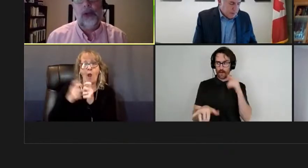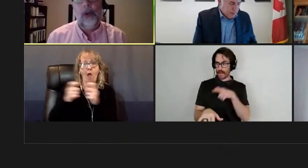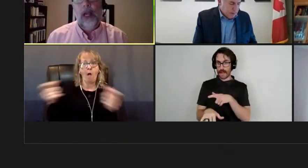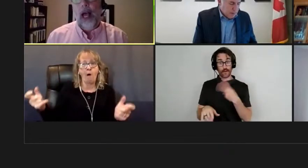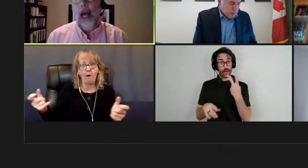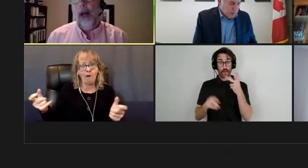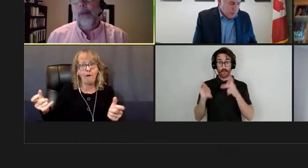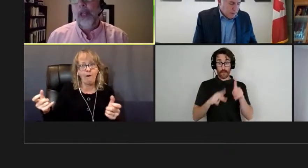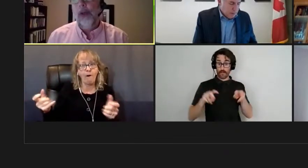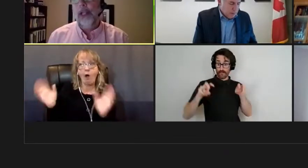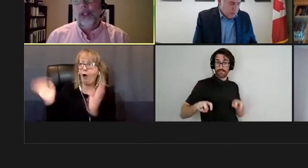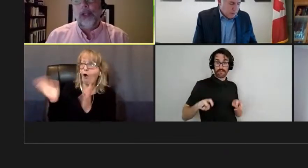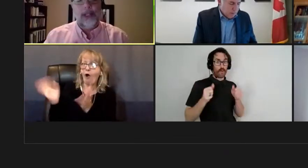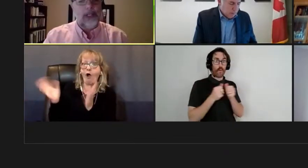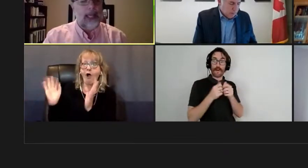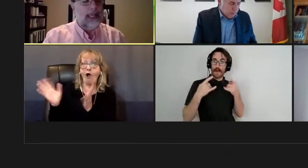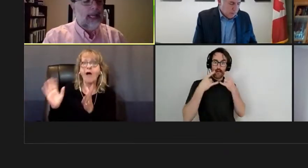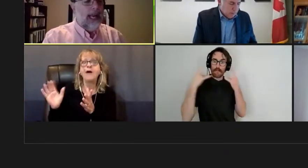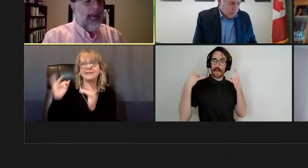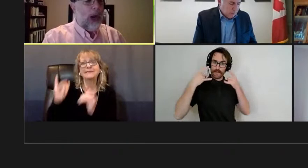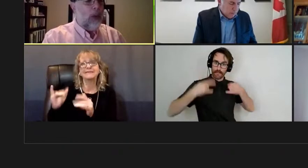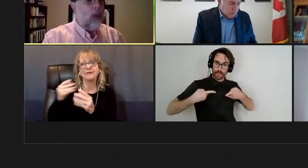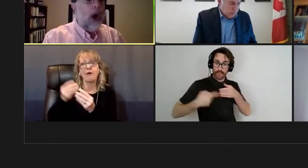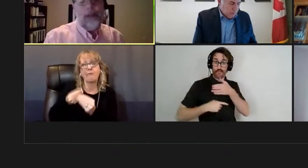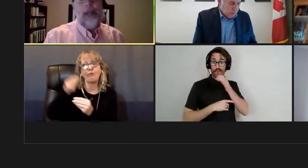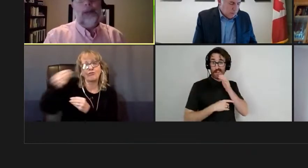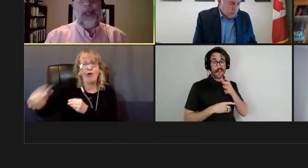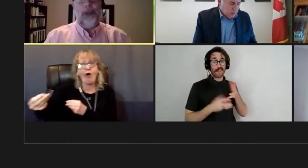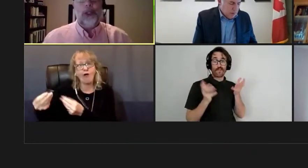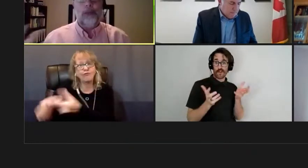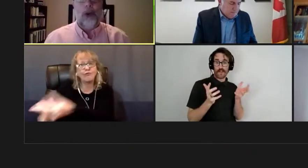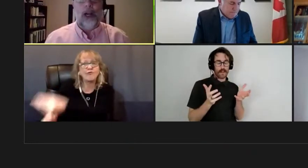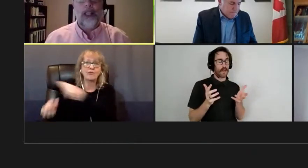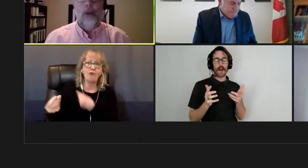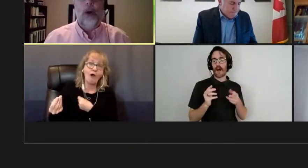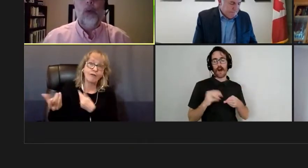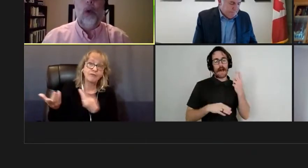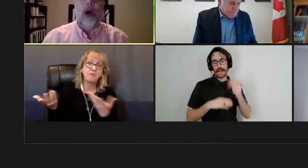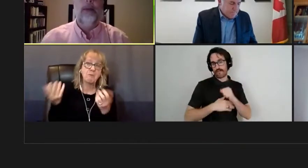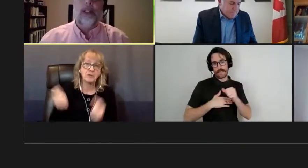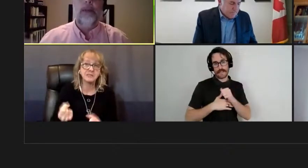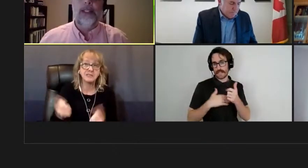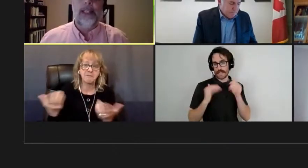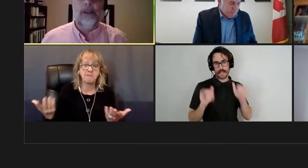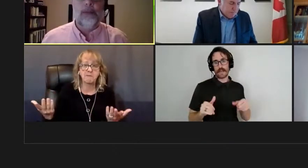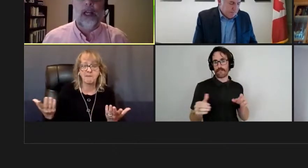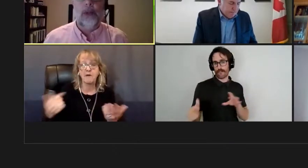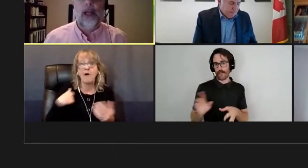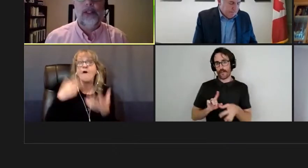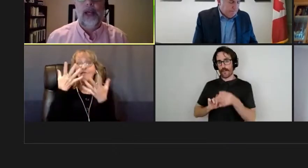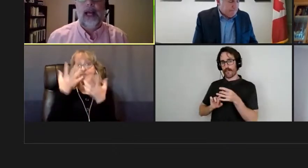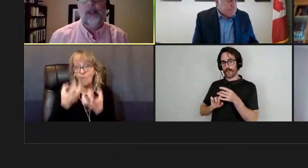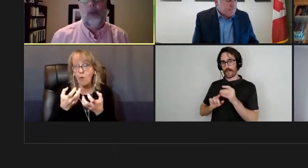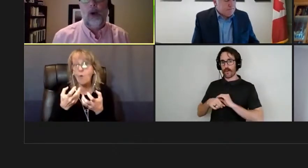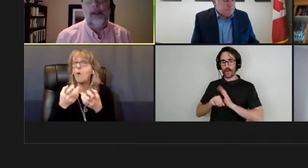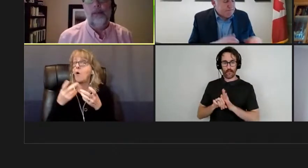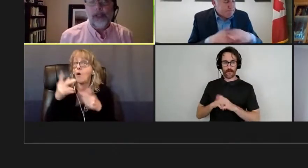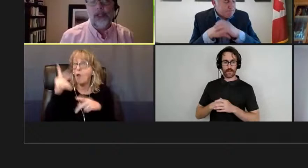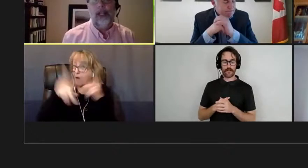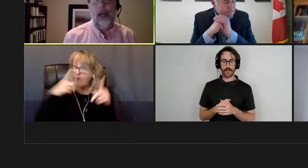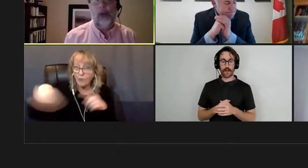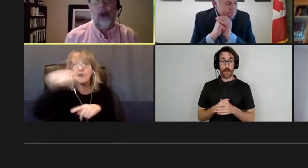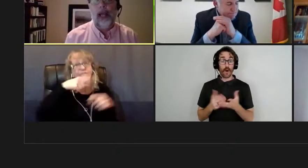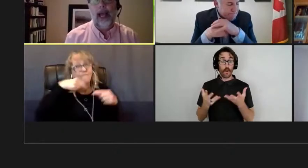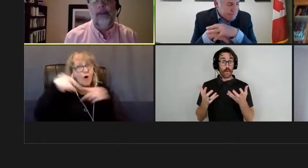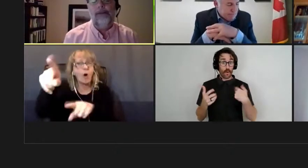So, you know, the concern is then we want people to be able to use parks, mm-hmm. but we want them to be as safe as possible. And so that's why the